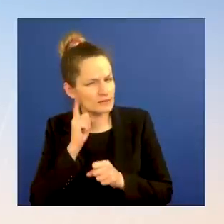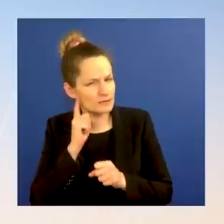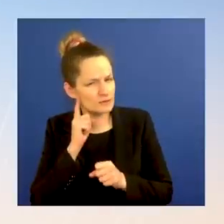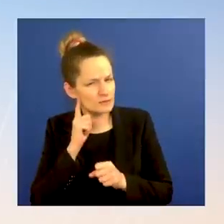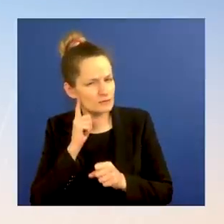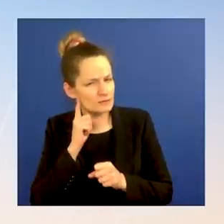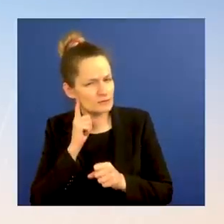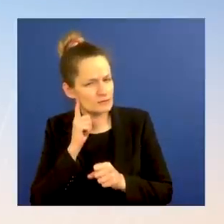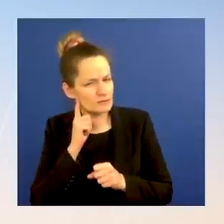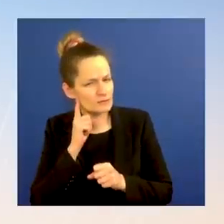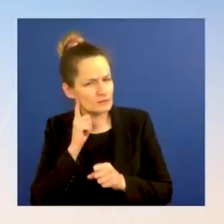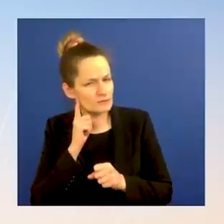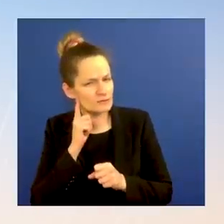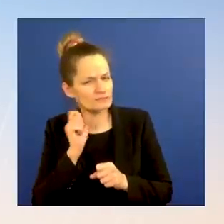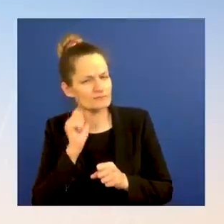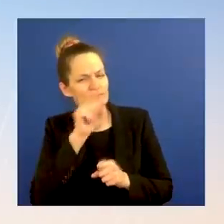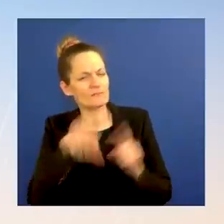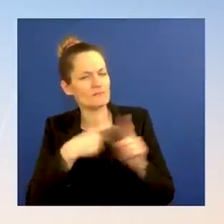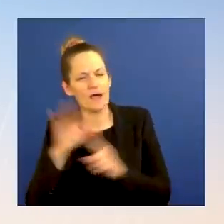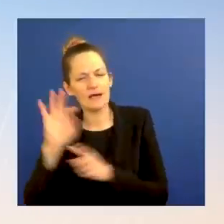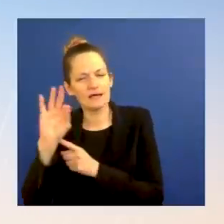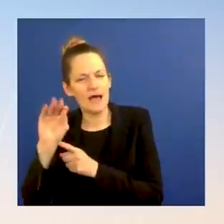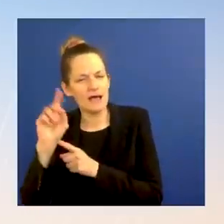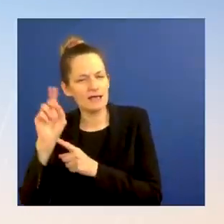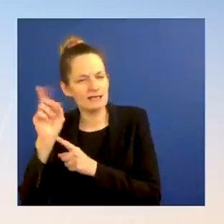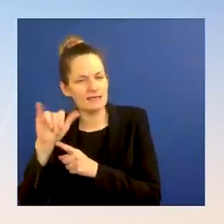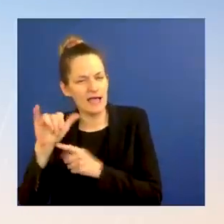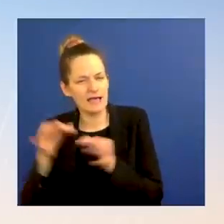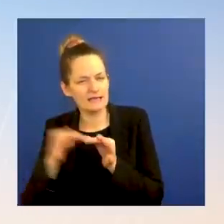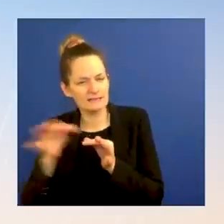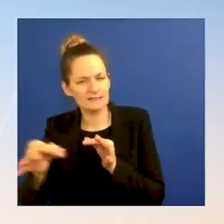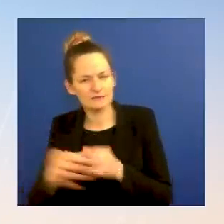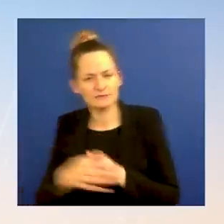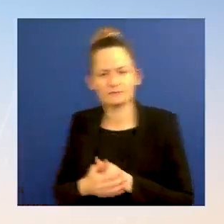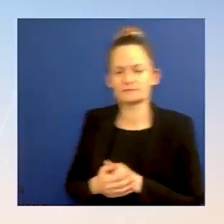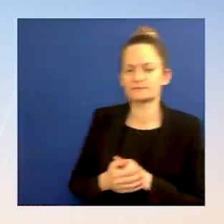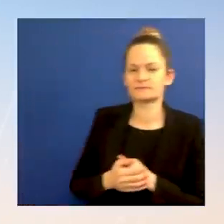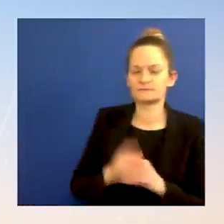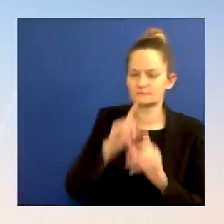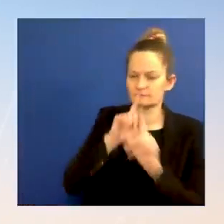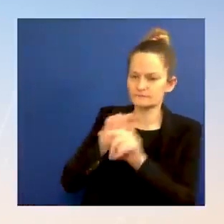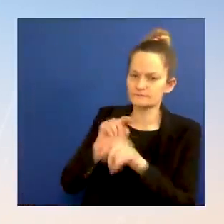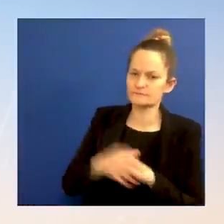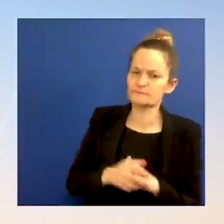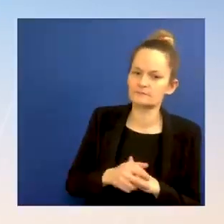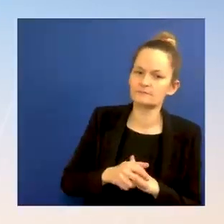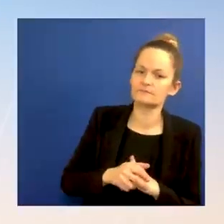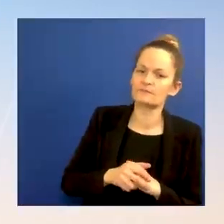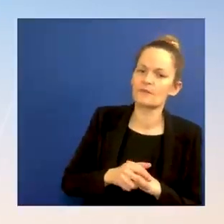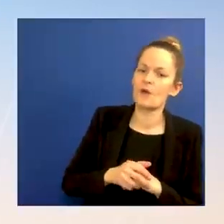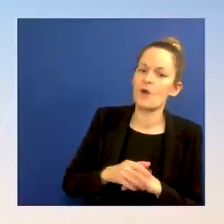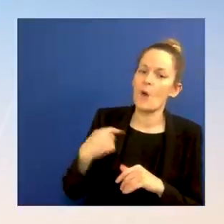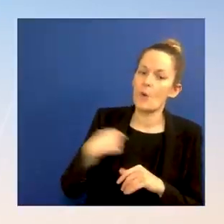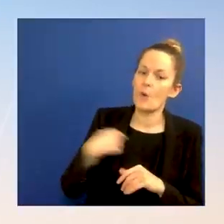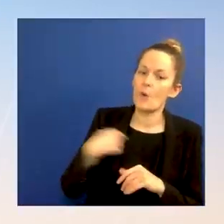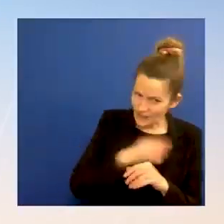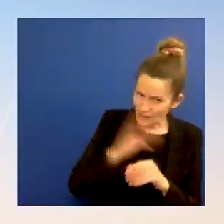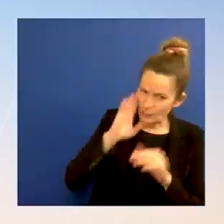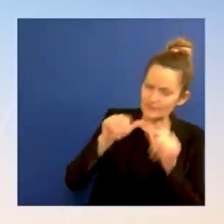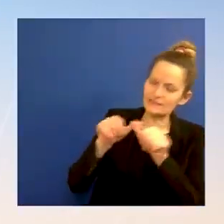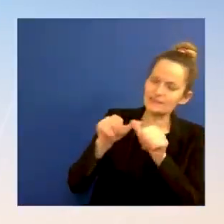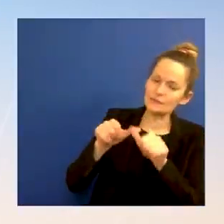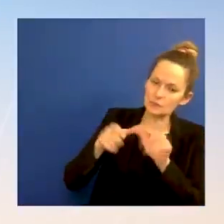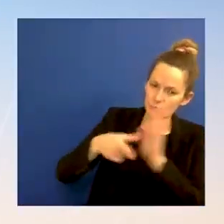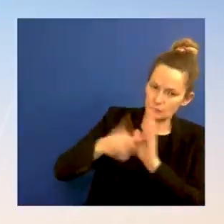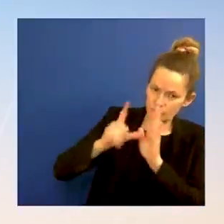your question. That is obviously something we will continue to assess and review as we get closer to May. Typically, there's a period of time where you need to